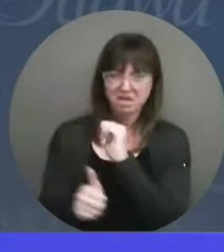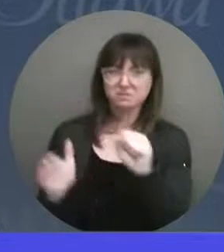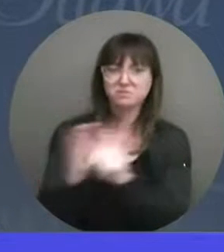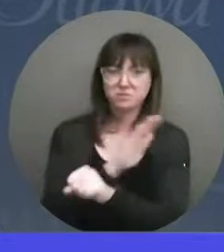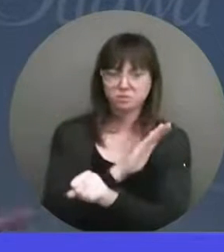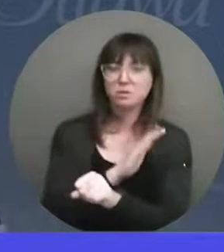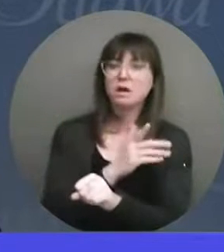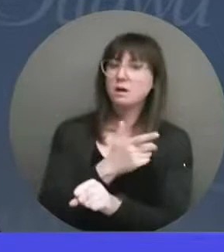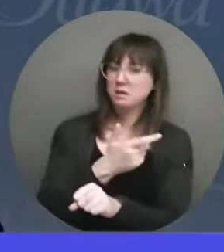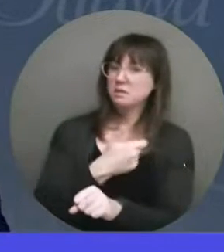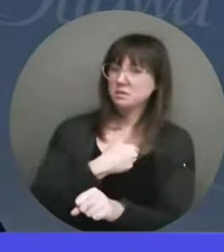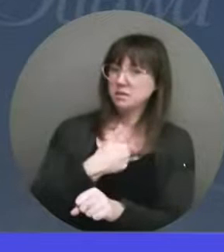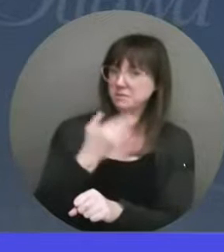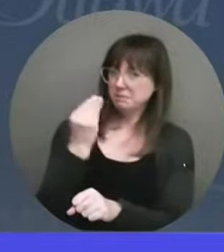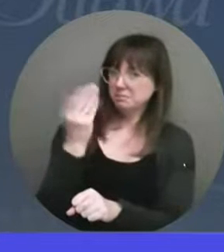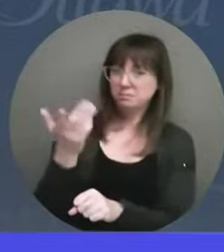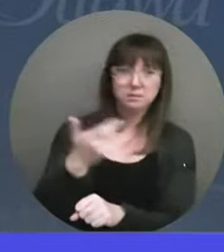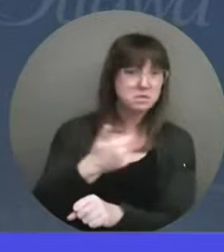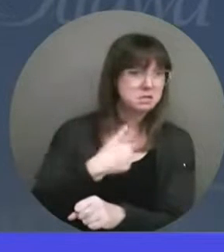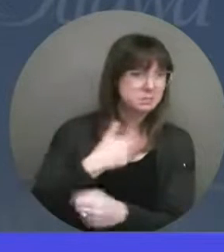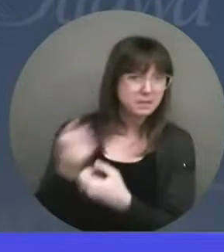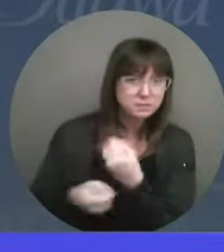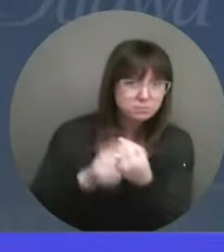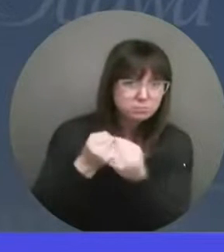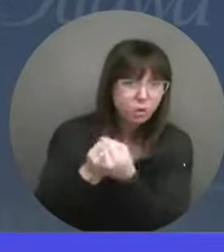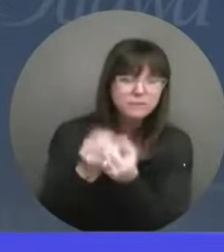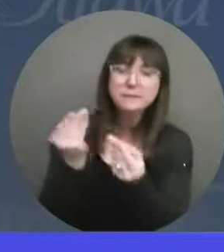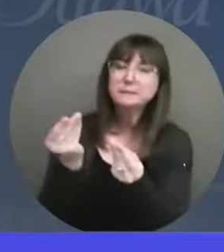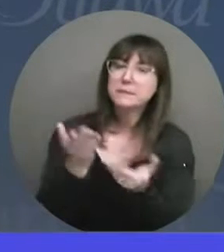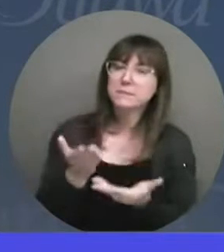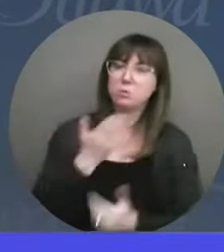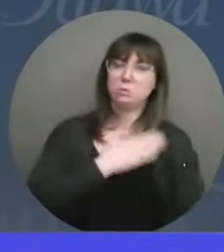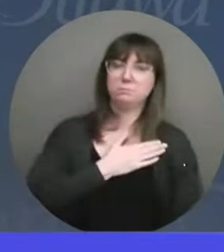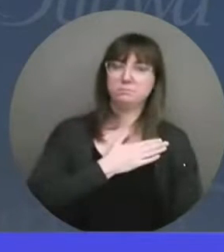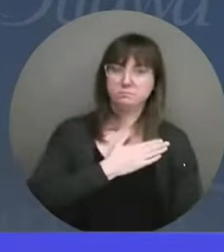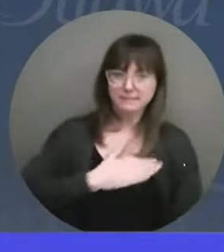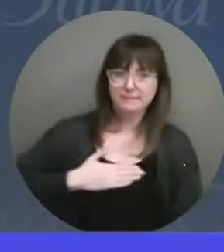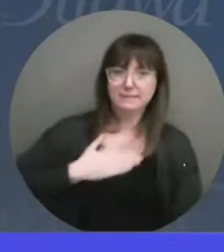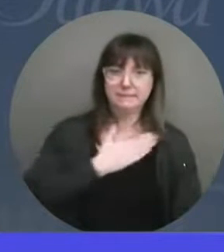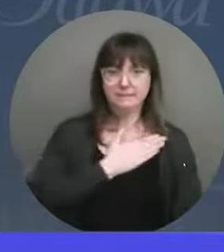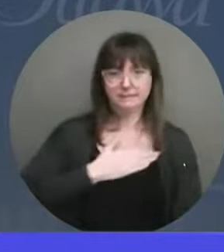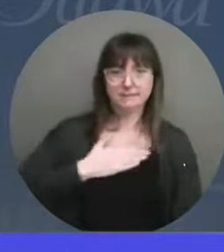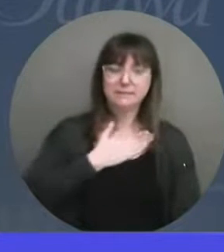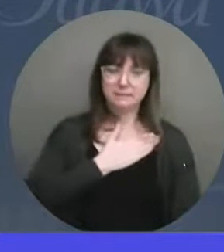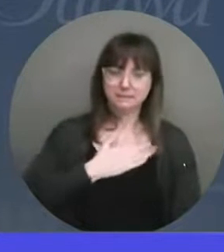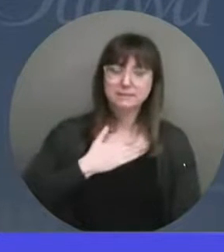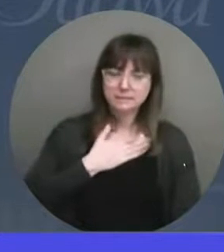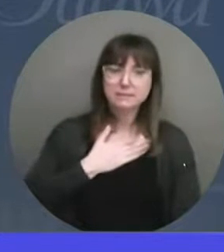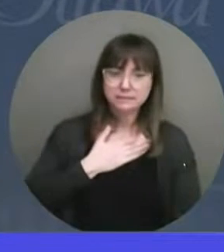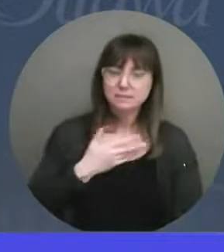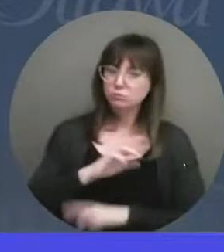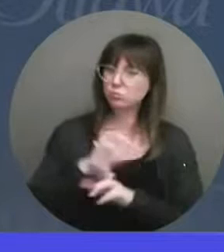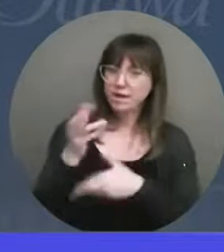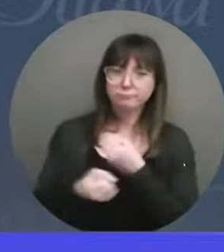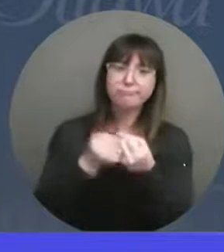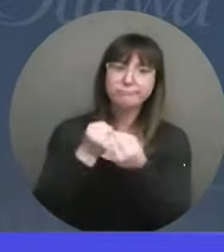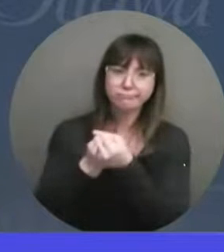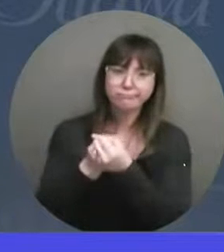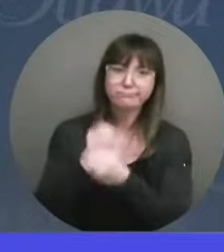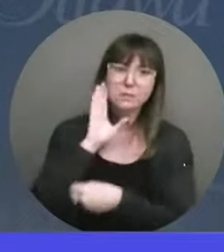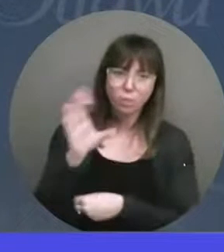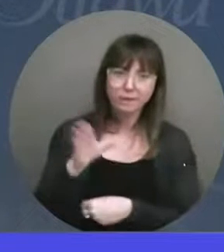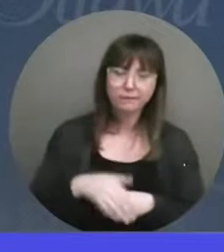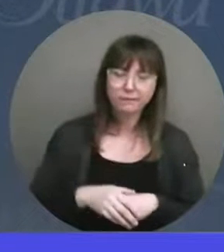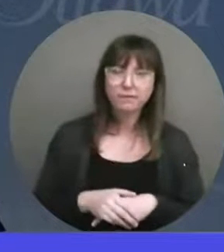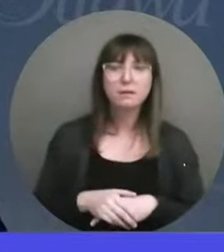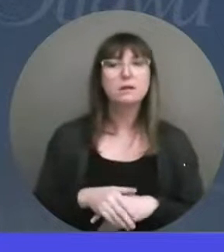him that anything I can do and my office can do to help in that cause, we will be there. This is, as you know, many,